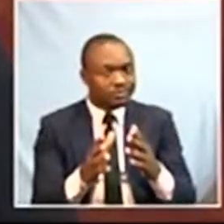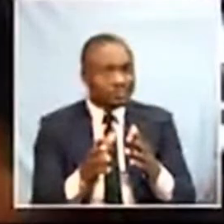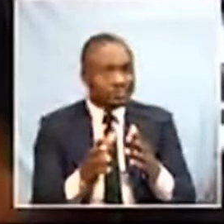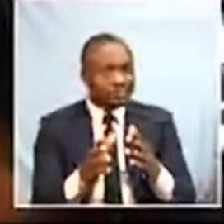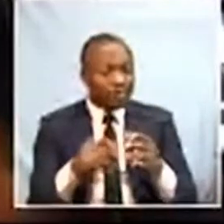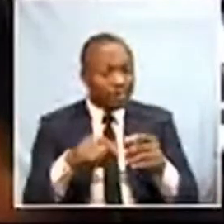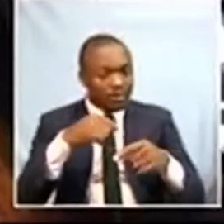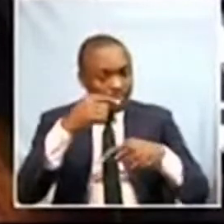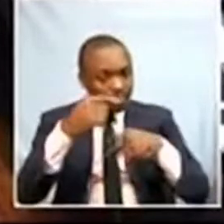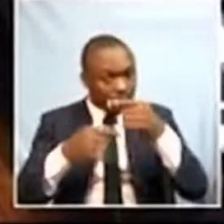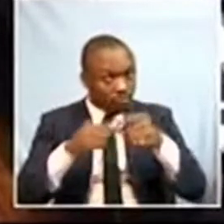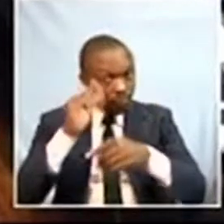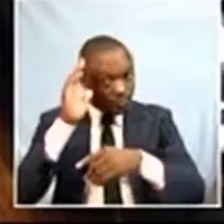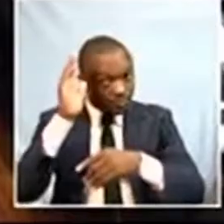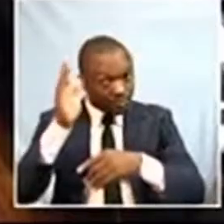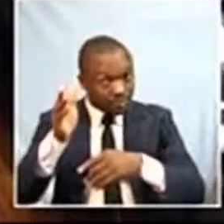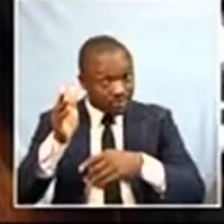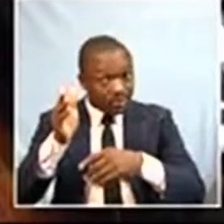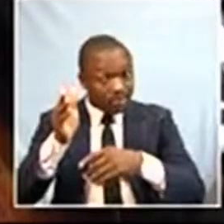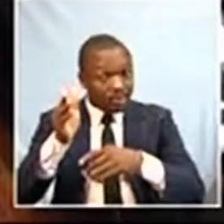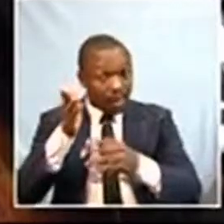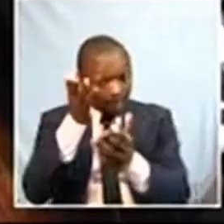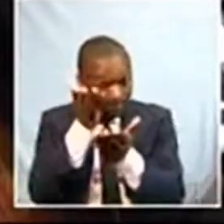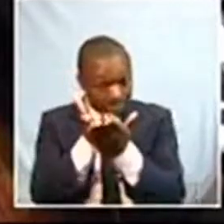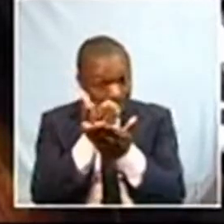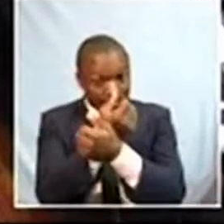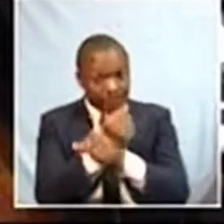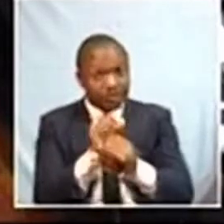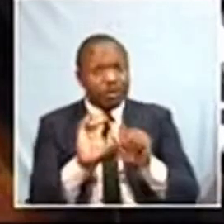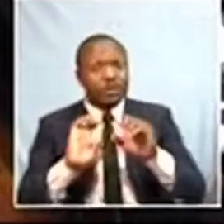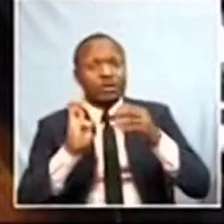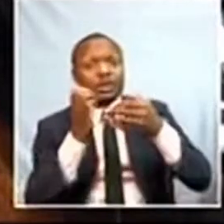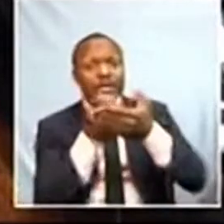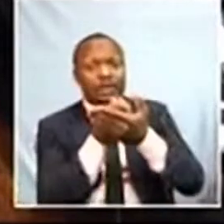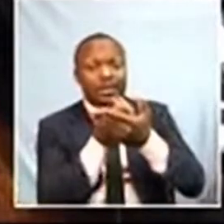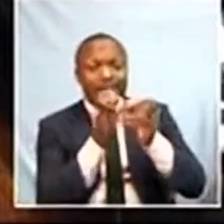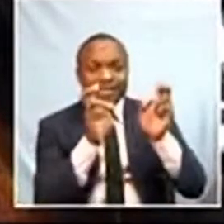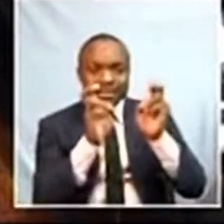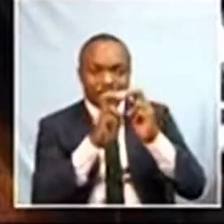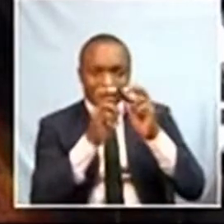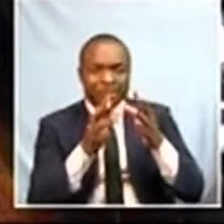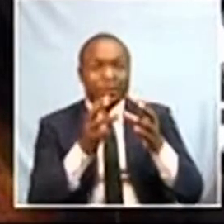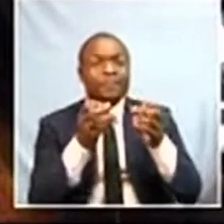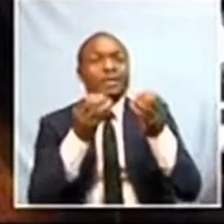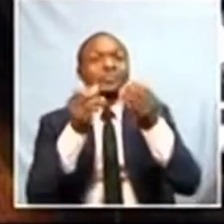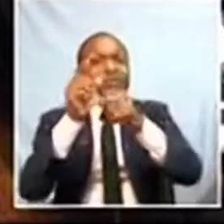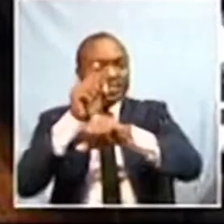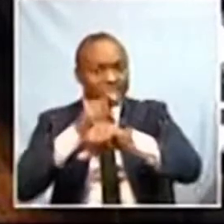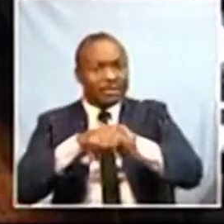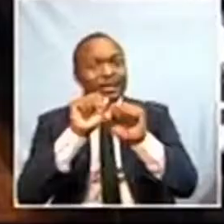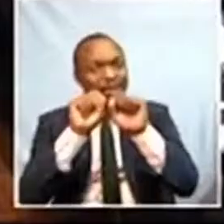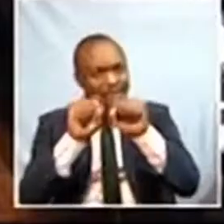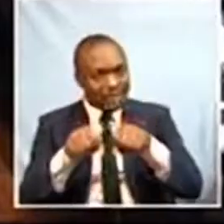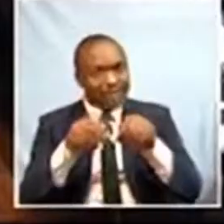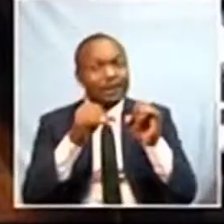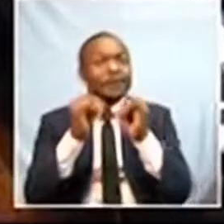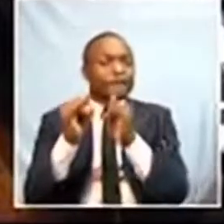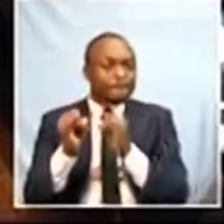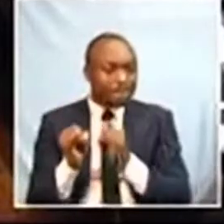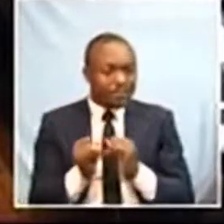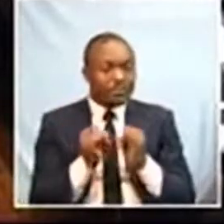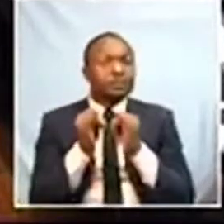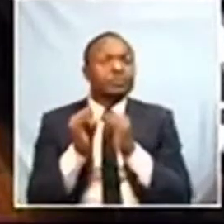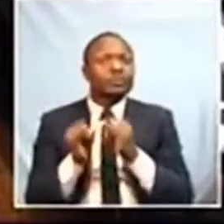Going forward, as a remedial measure, is that we'll be engaging the contractors frequently so that they execute the